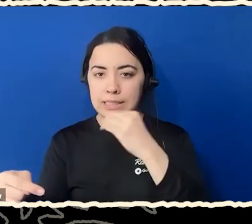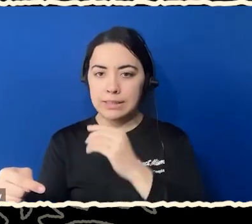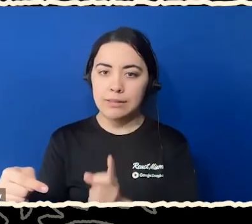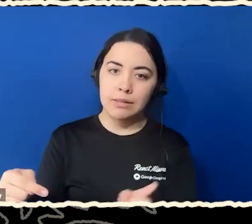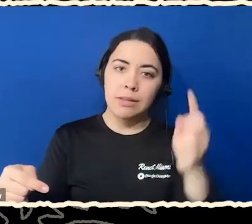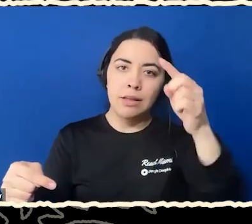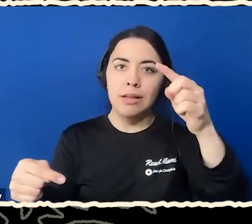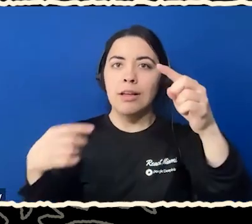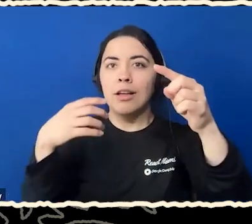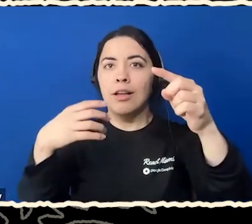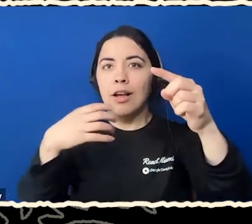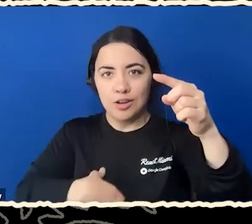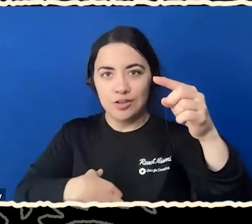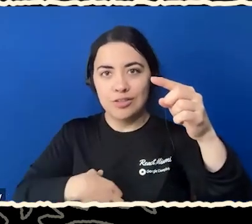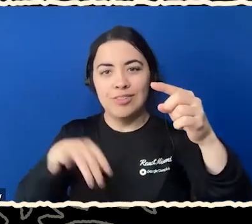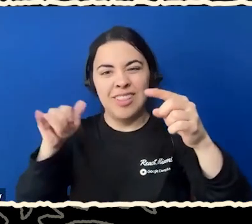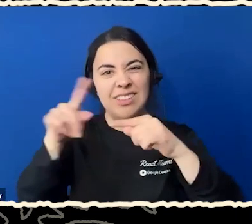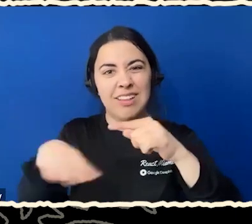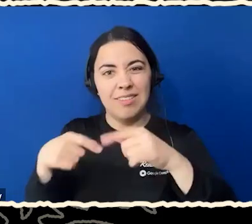basically.